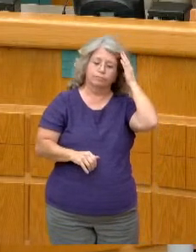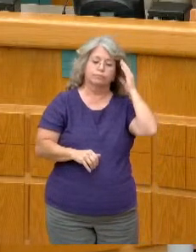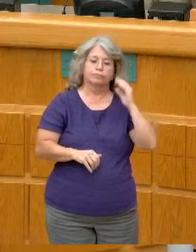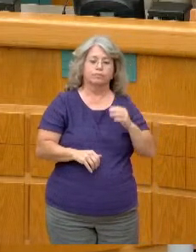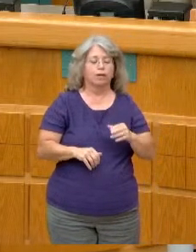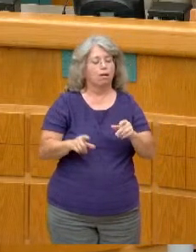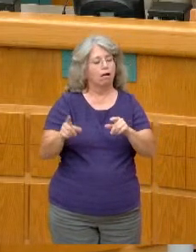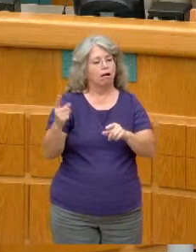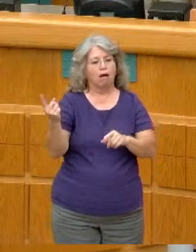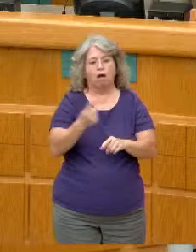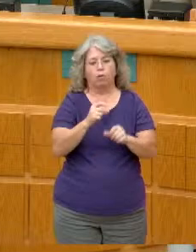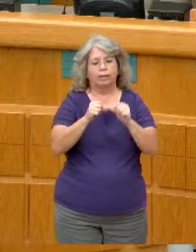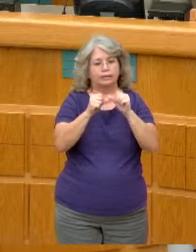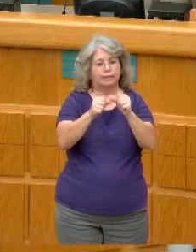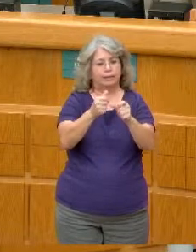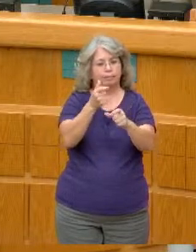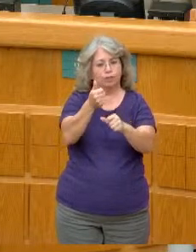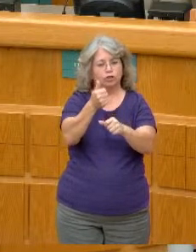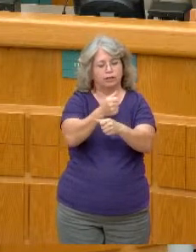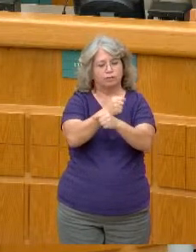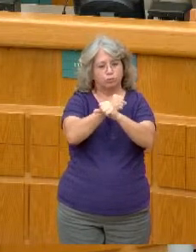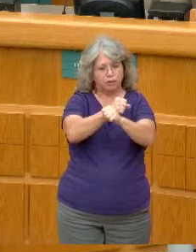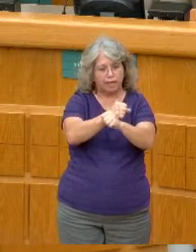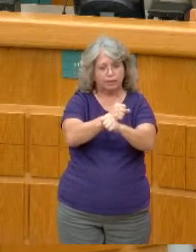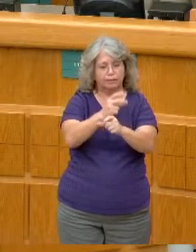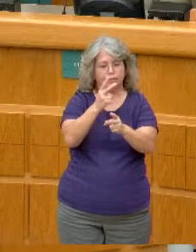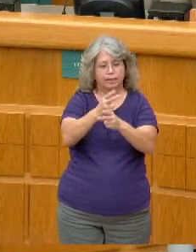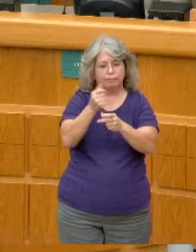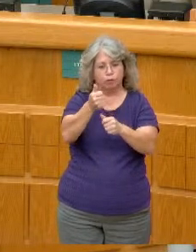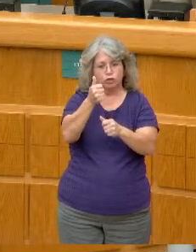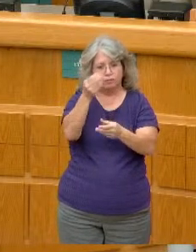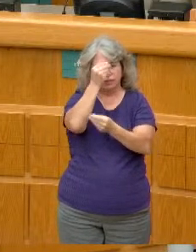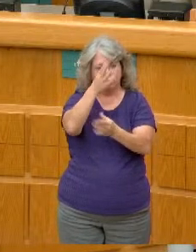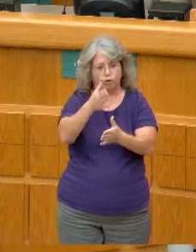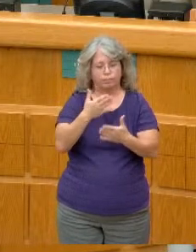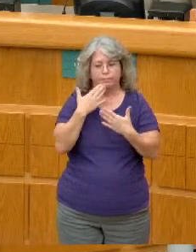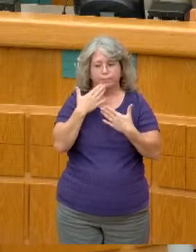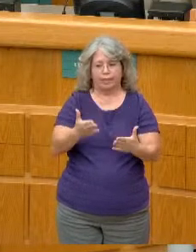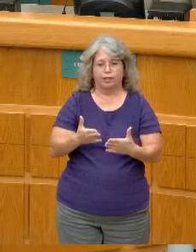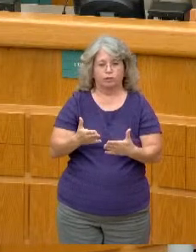as always, stay protected and stay informed. Thank you.